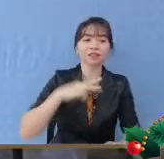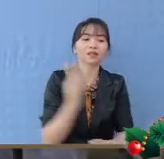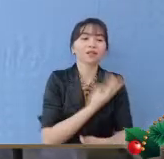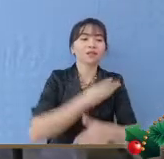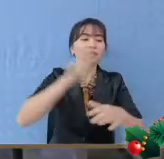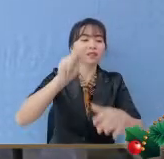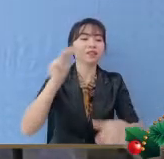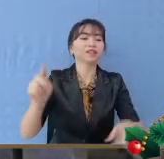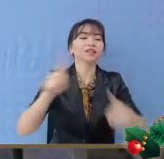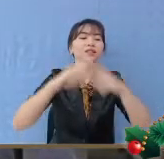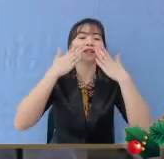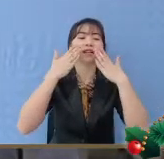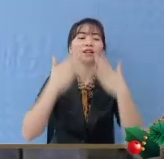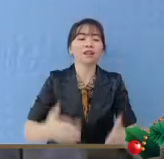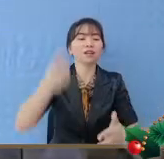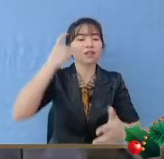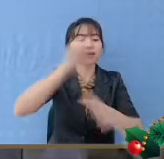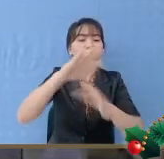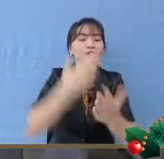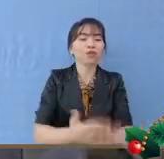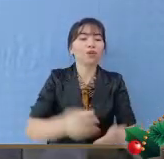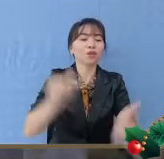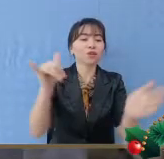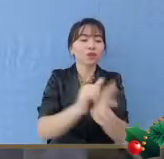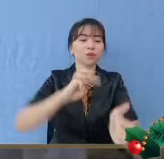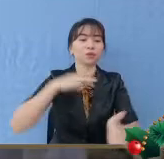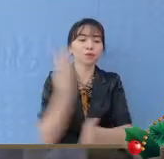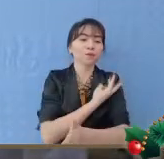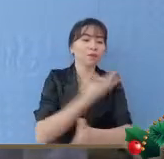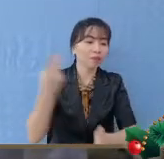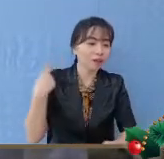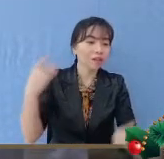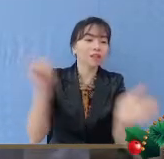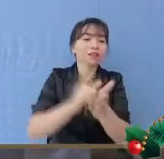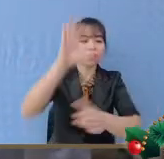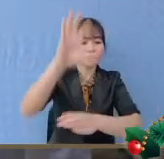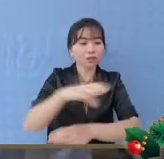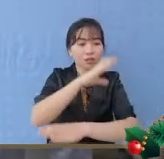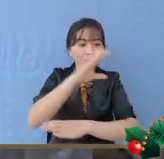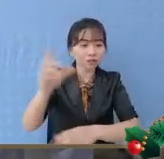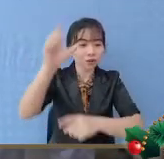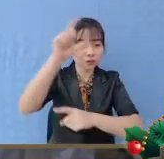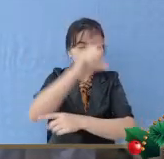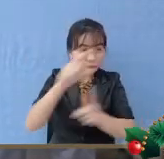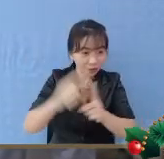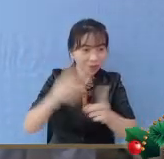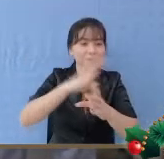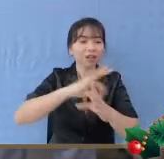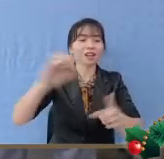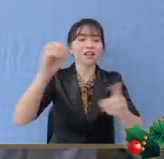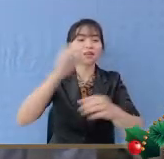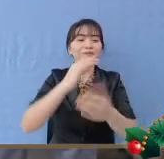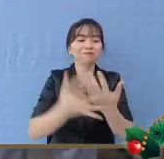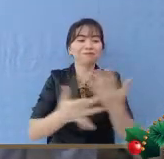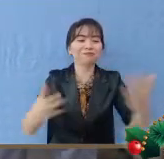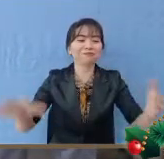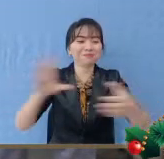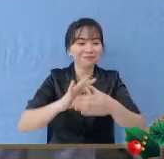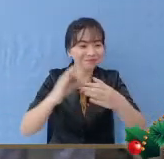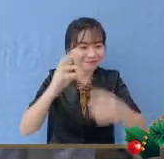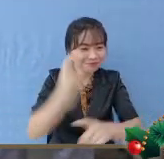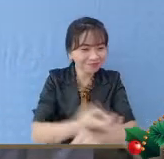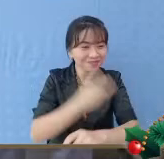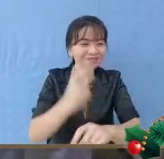God. Oh, we need to thank God for all that we have, the cross, the word, and the blood of